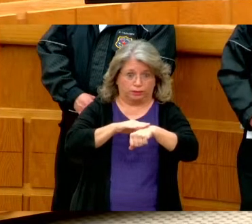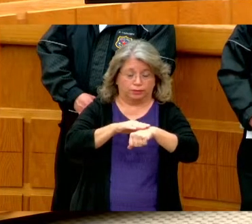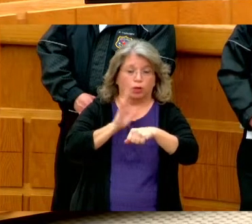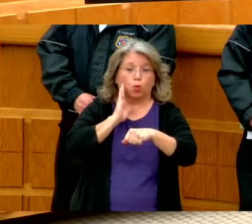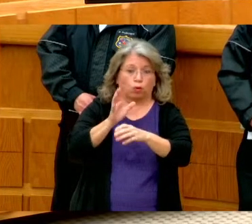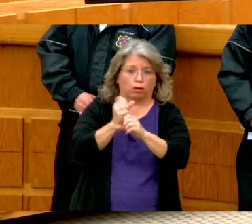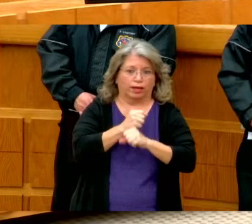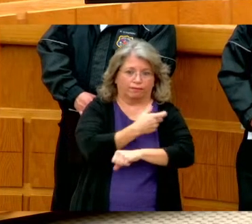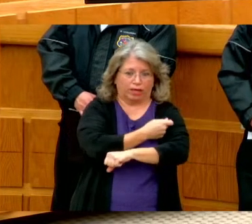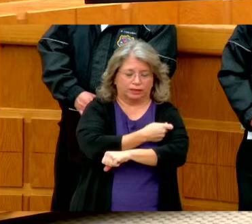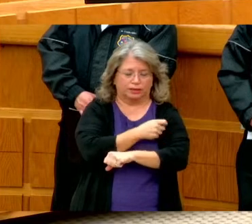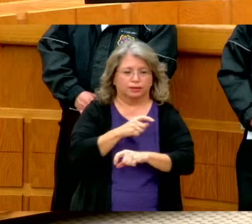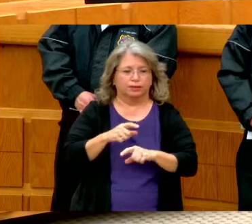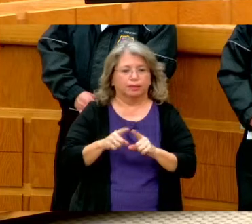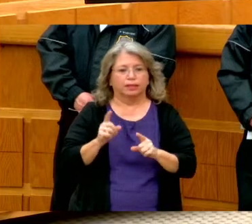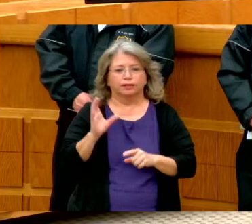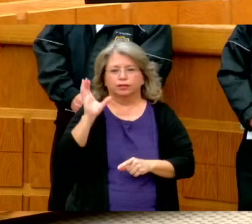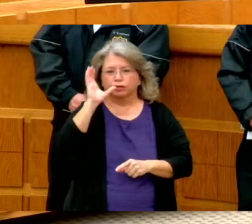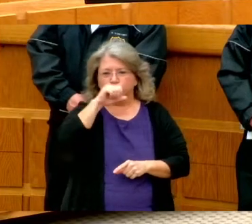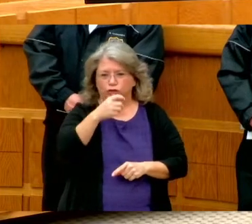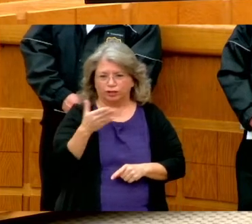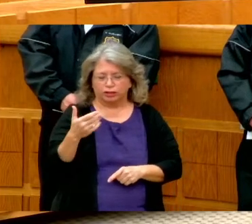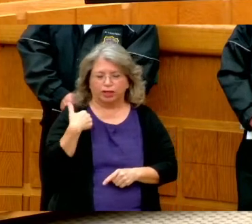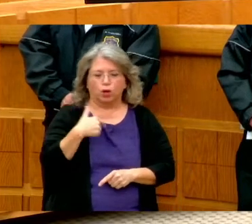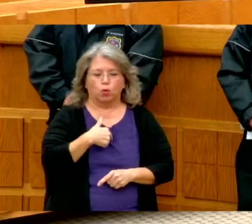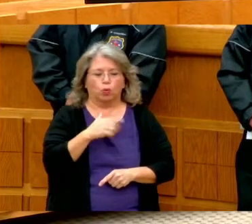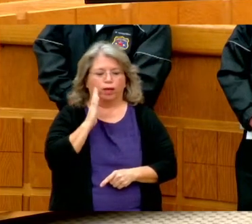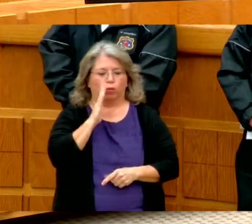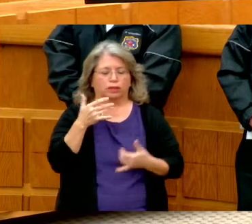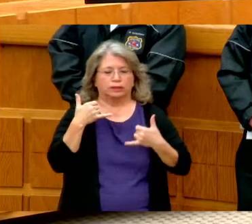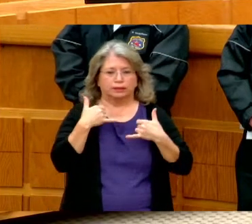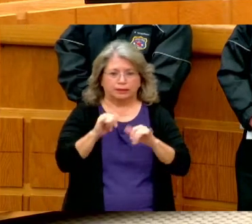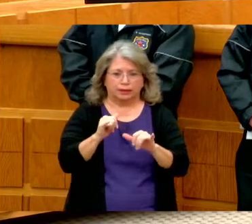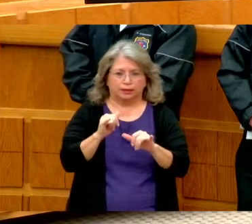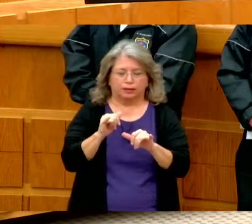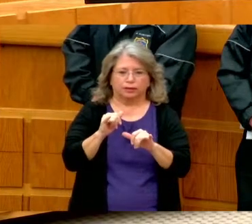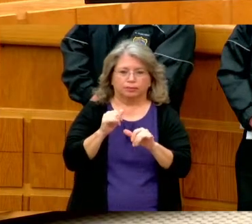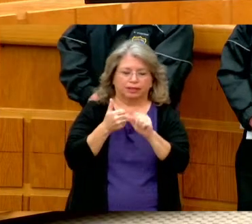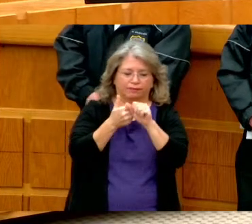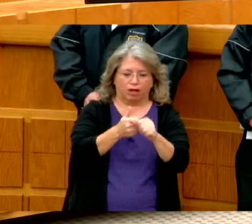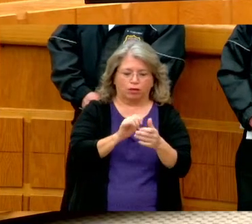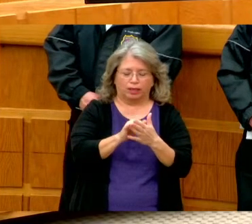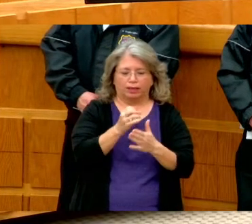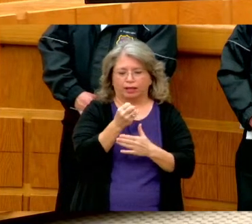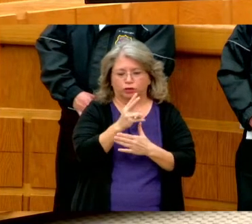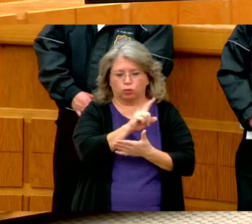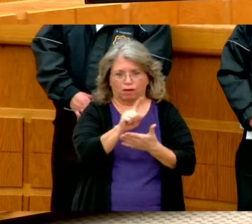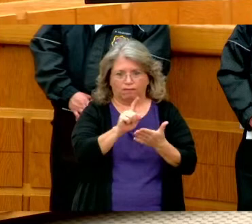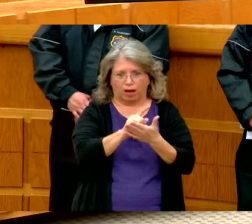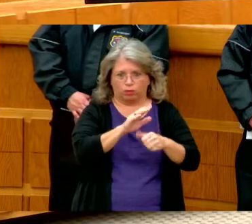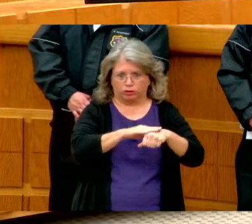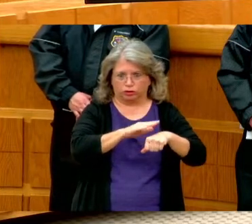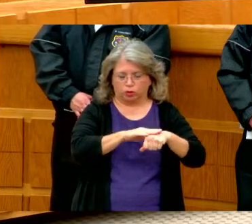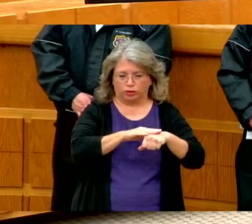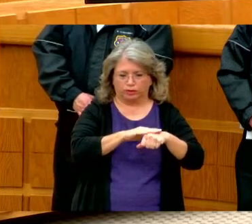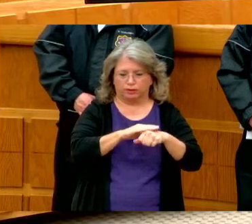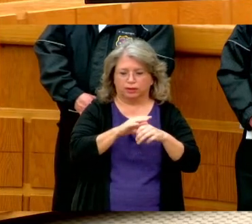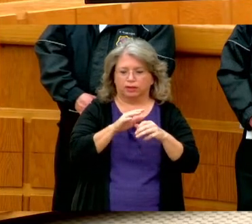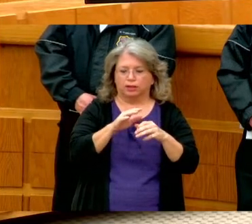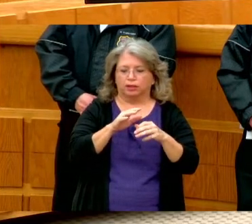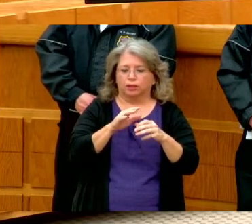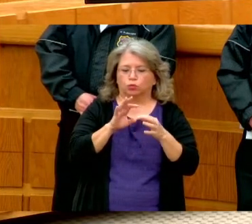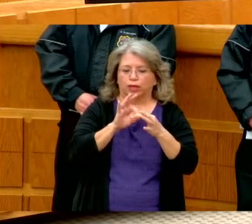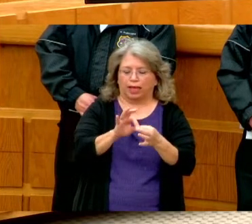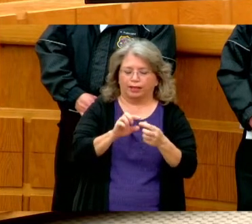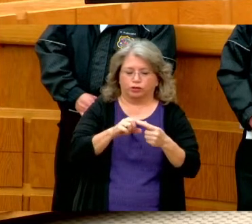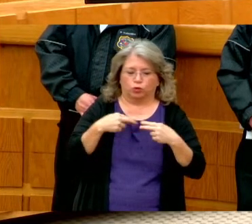working off that 12-hour notice as it applies to us. It's either CCFD or the health department. So we're